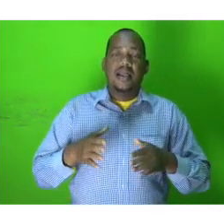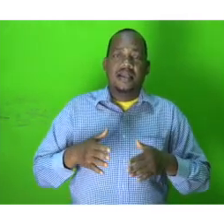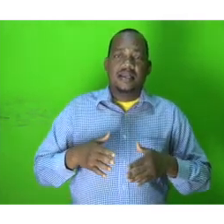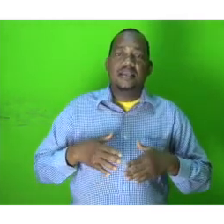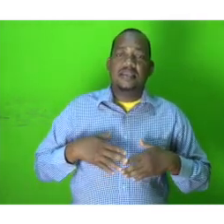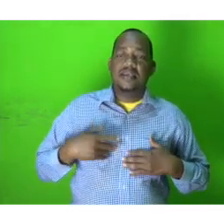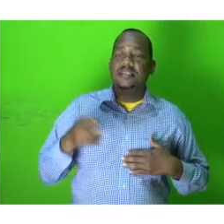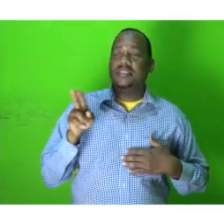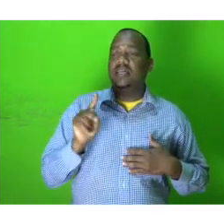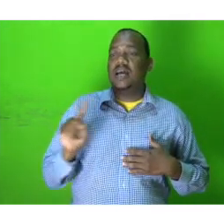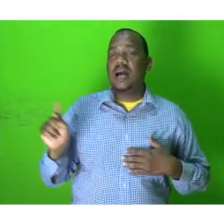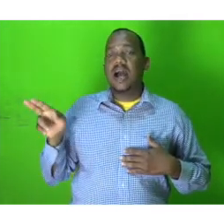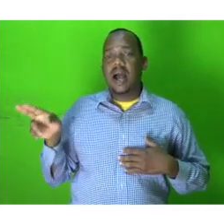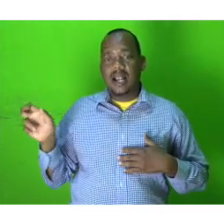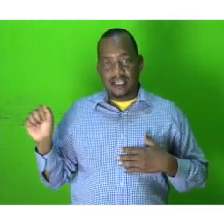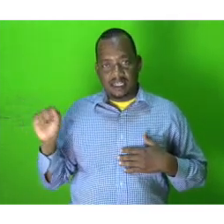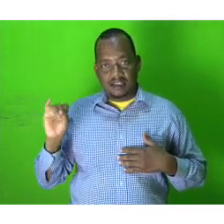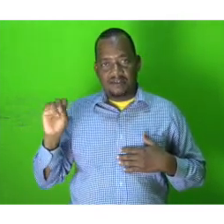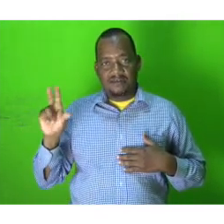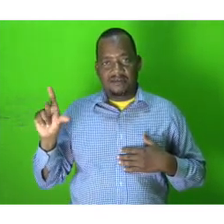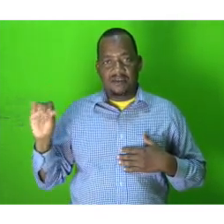Yes, Khalifa.